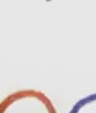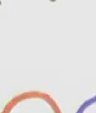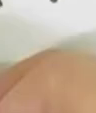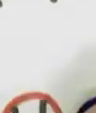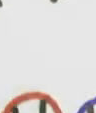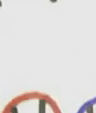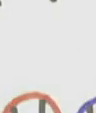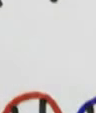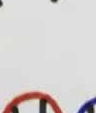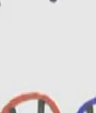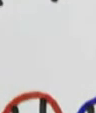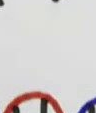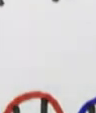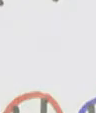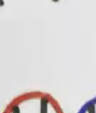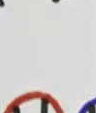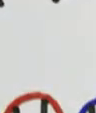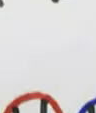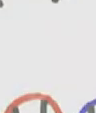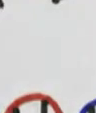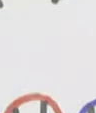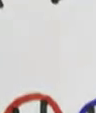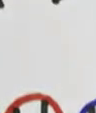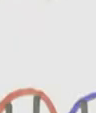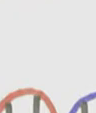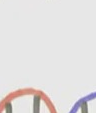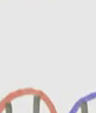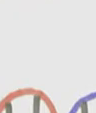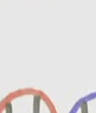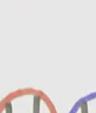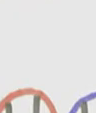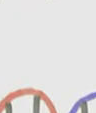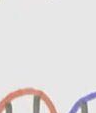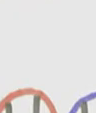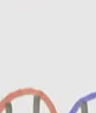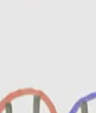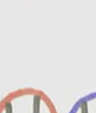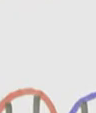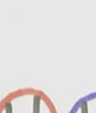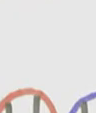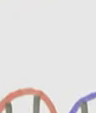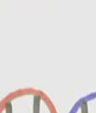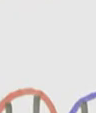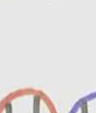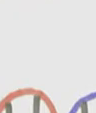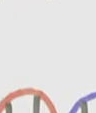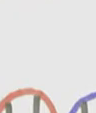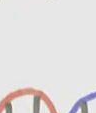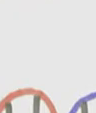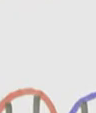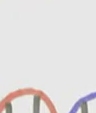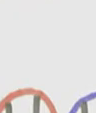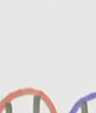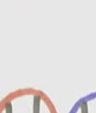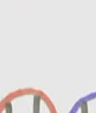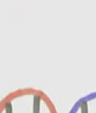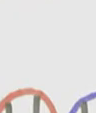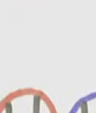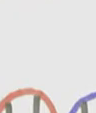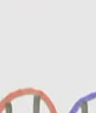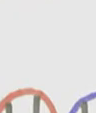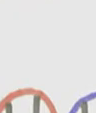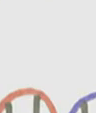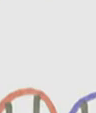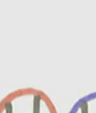coding sequence, known as single nucleotide variants, or mutations that are unique to patients with CHD, or extremely rare